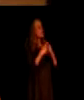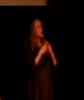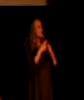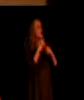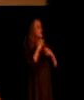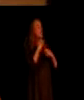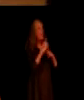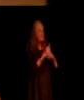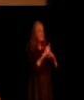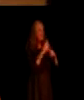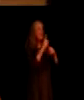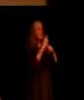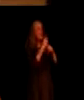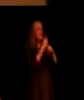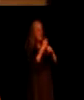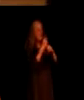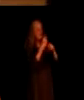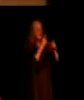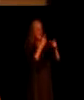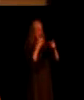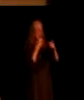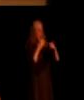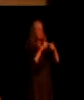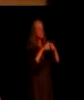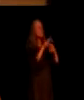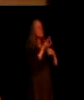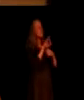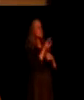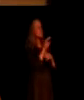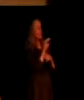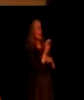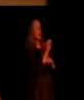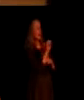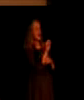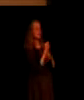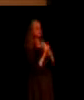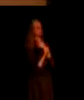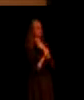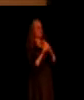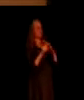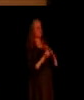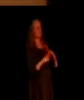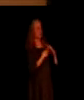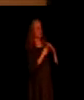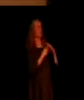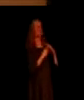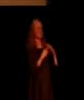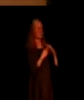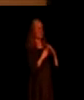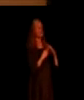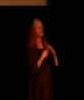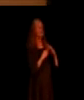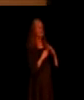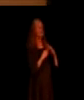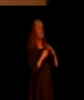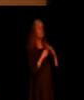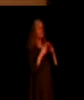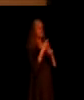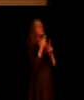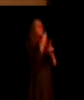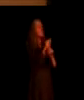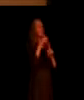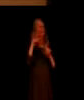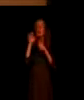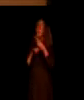commercial digital cameras till the 90s. So this was the start, and that incidentally is a